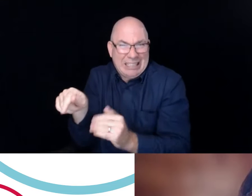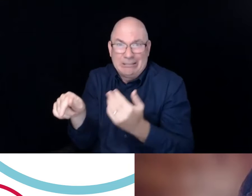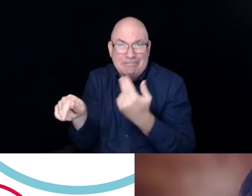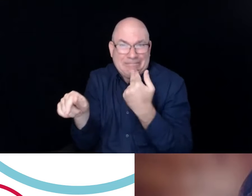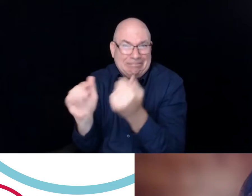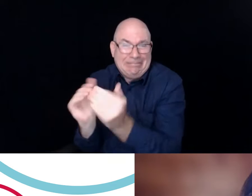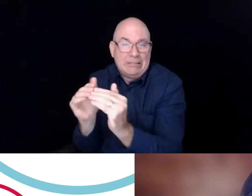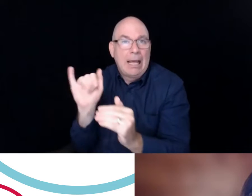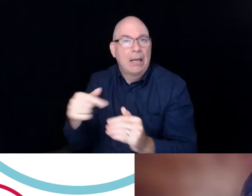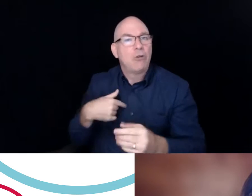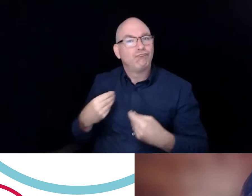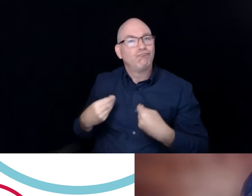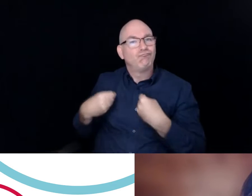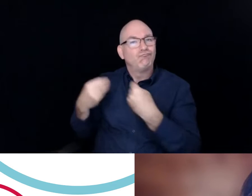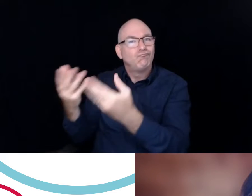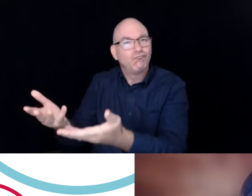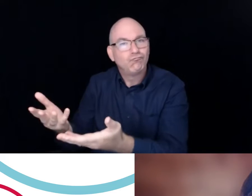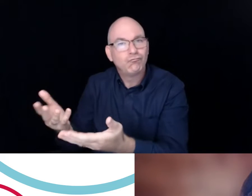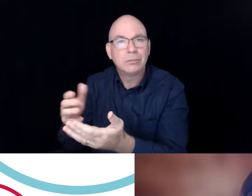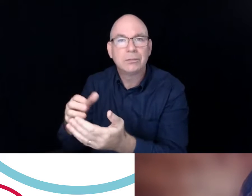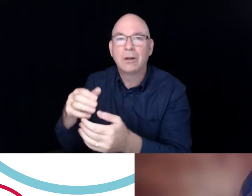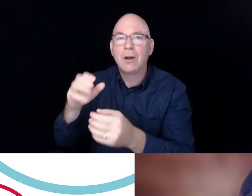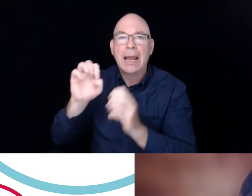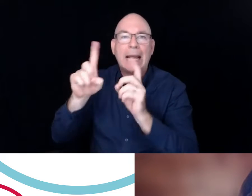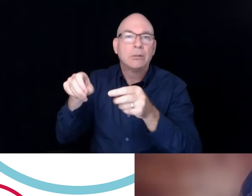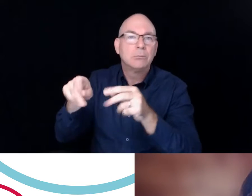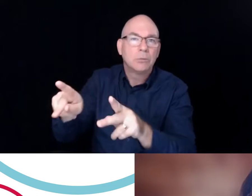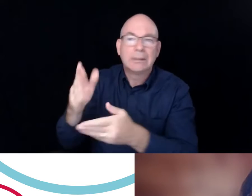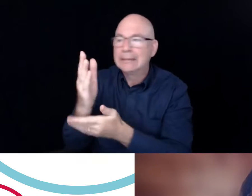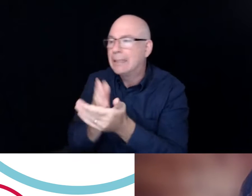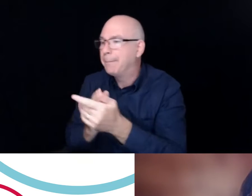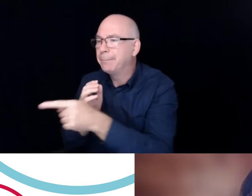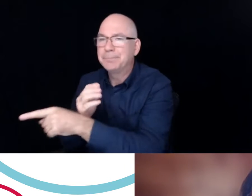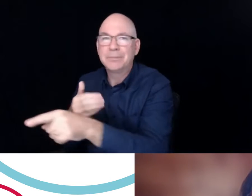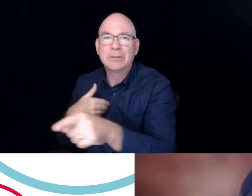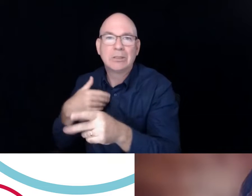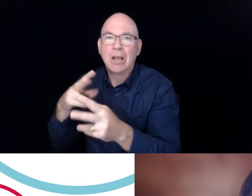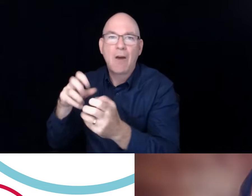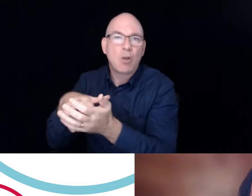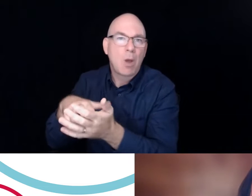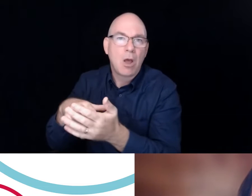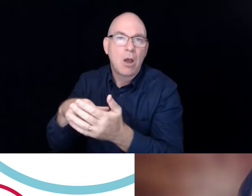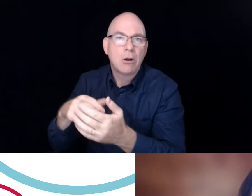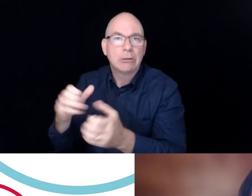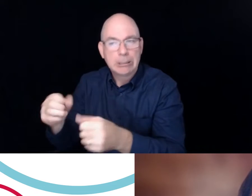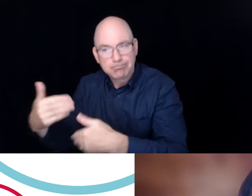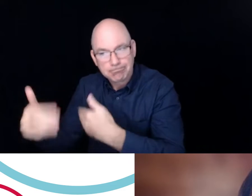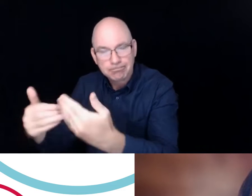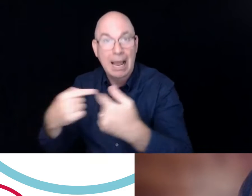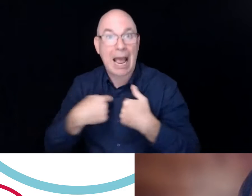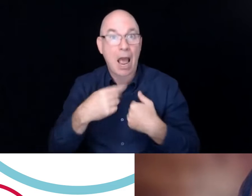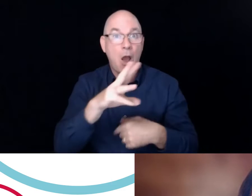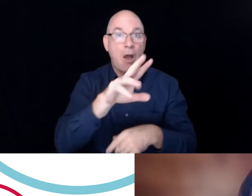provided educational opportunities for vulnerable young people propelled me to work at a national level, where I served as the vice president of the National Youth